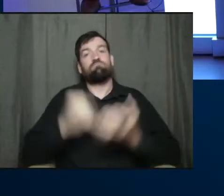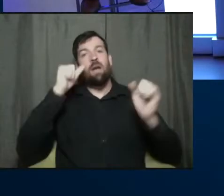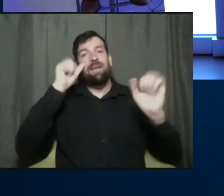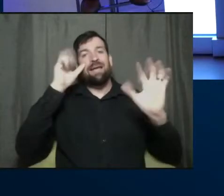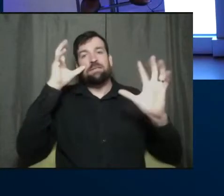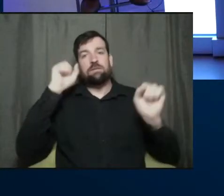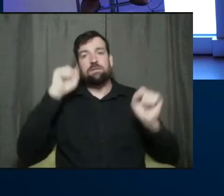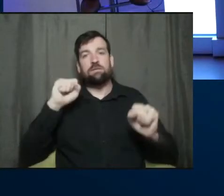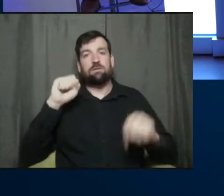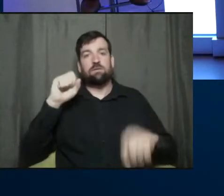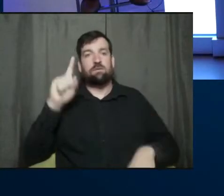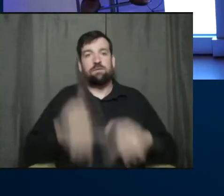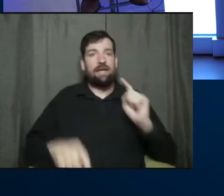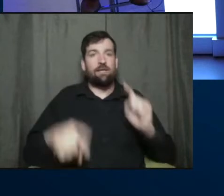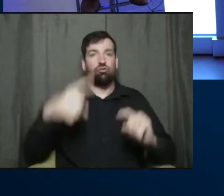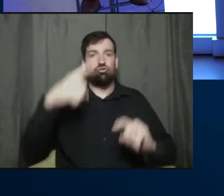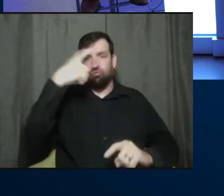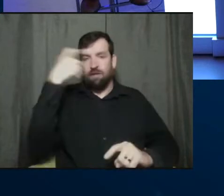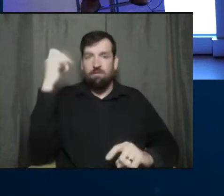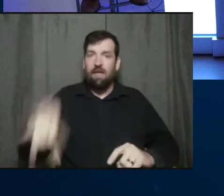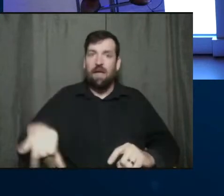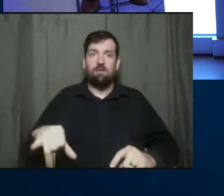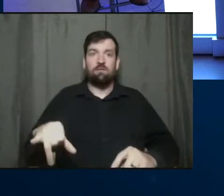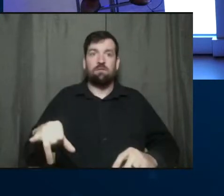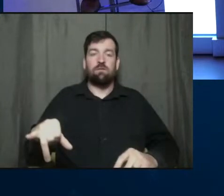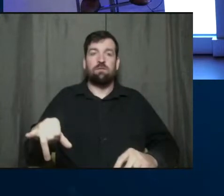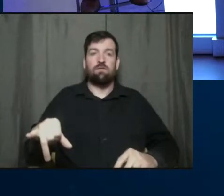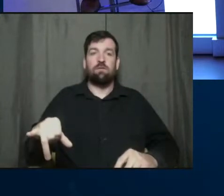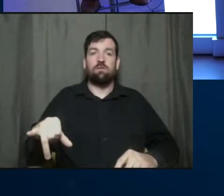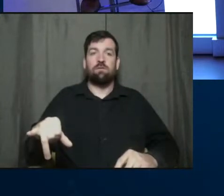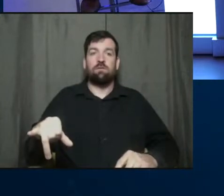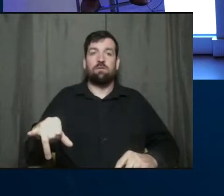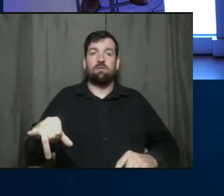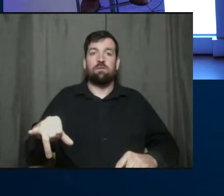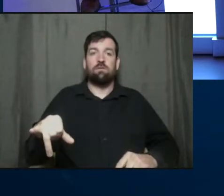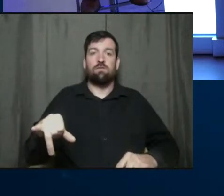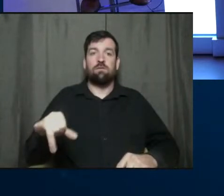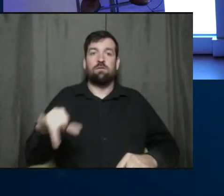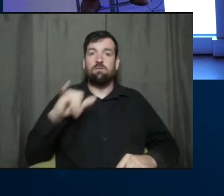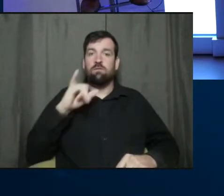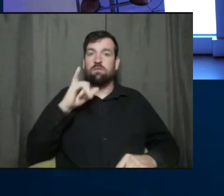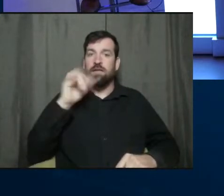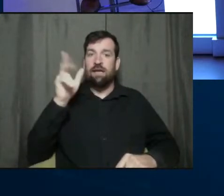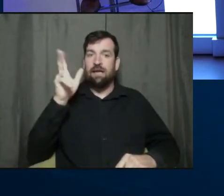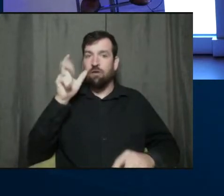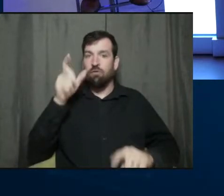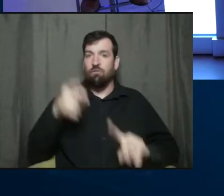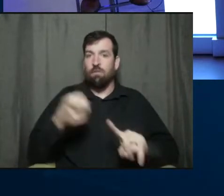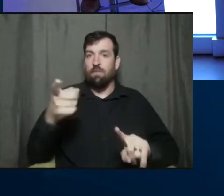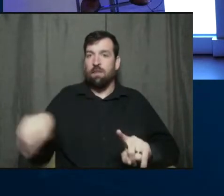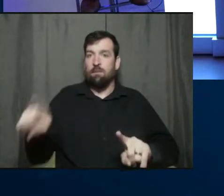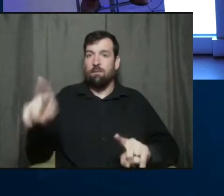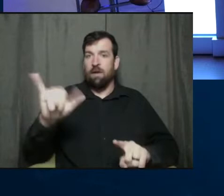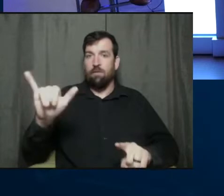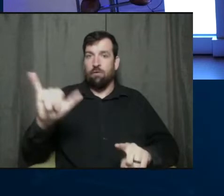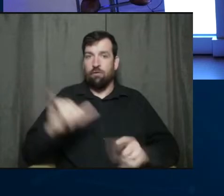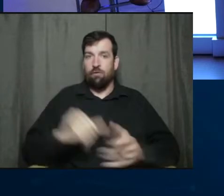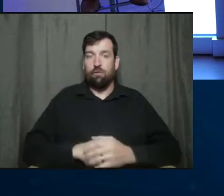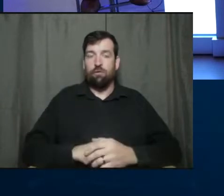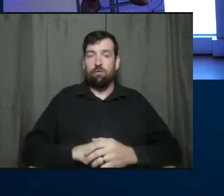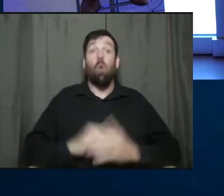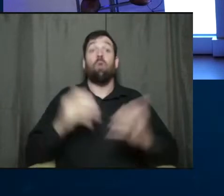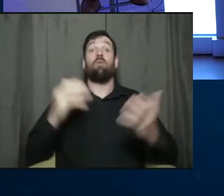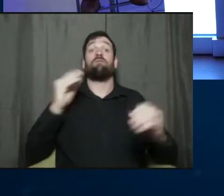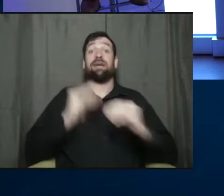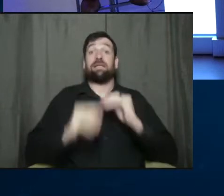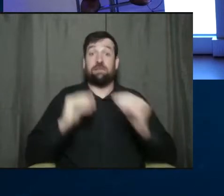Oh, no. Okay, guys, we're not hearing from them either. So here's what I'm going to do. It's fixed. Okay,